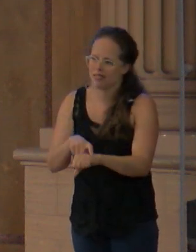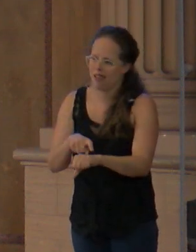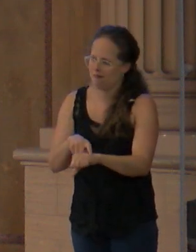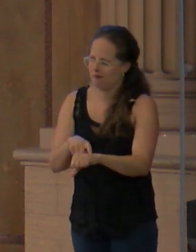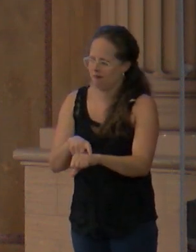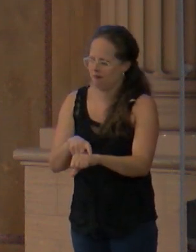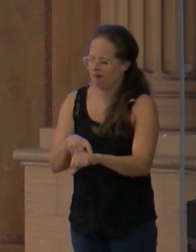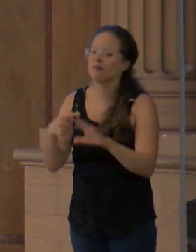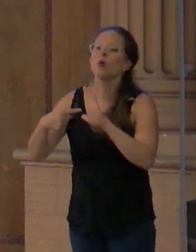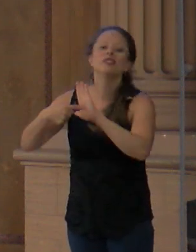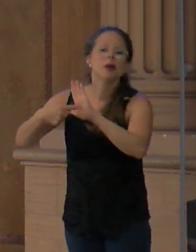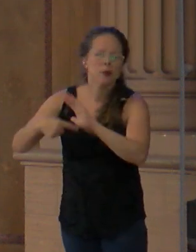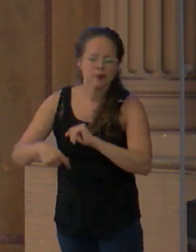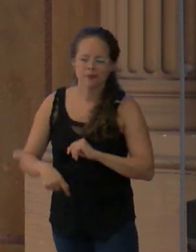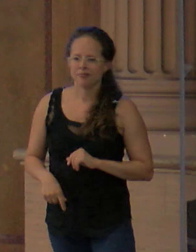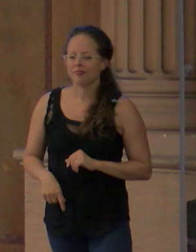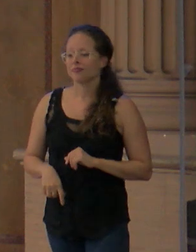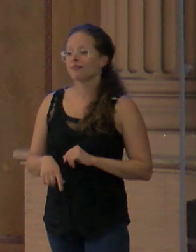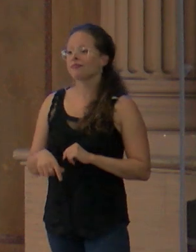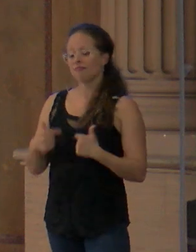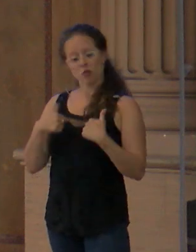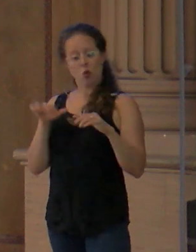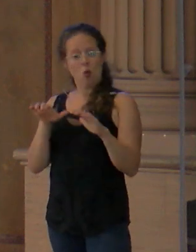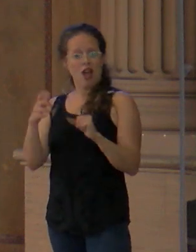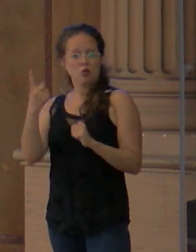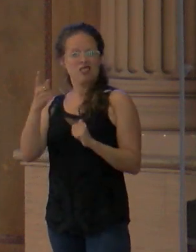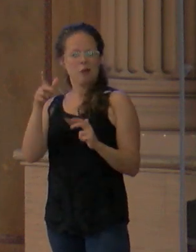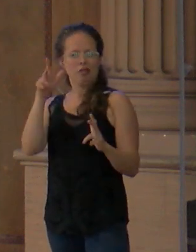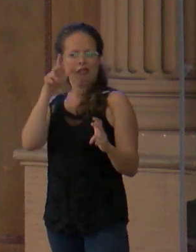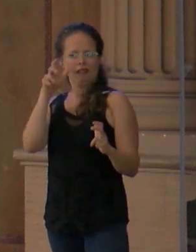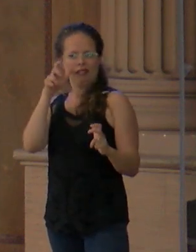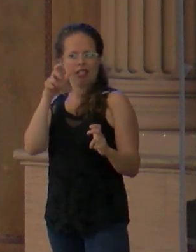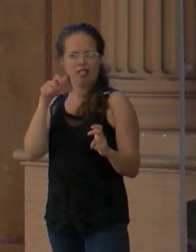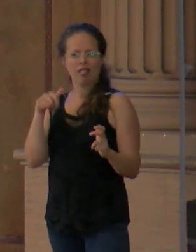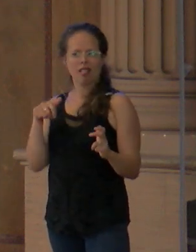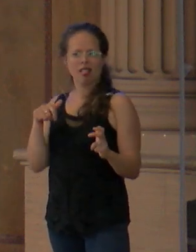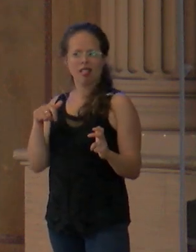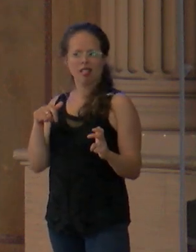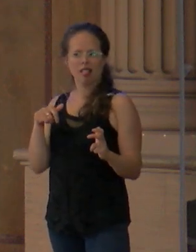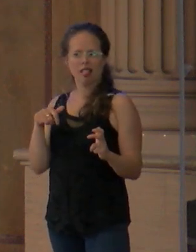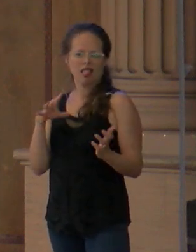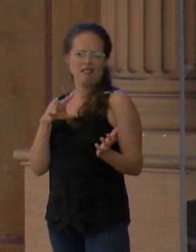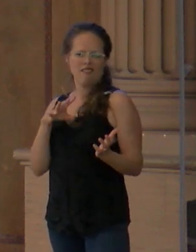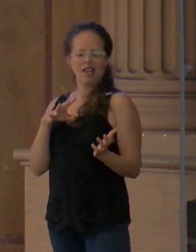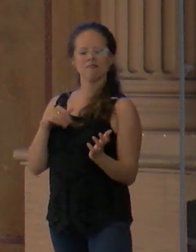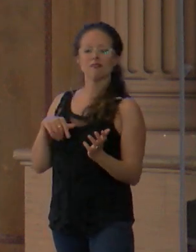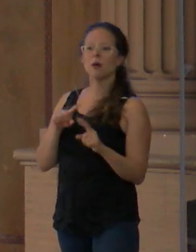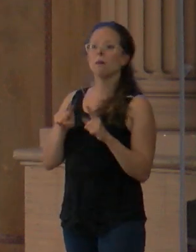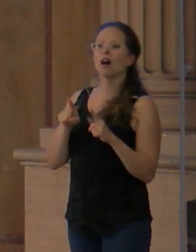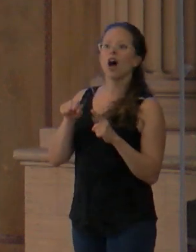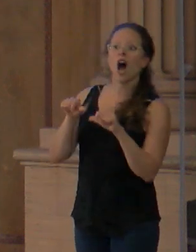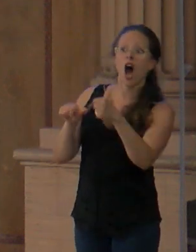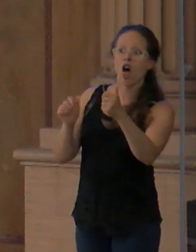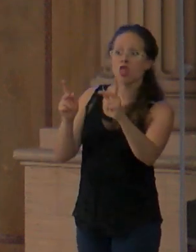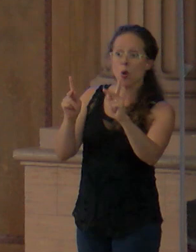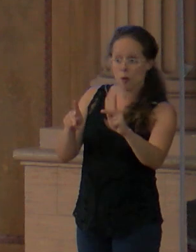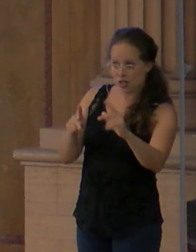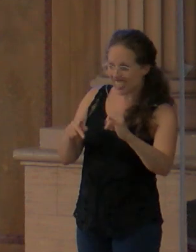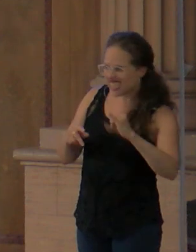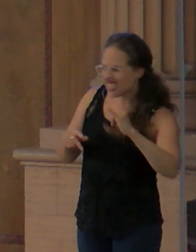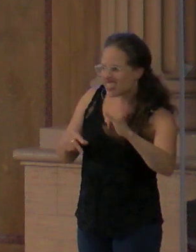So for example, if you do something evil, I measure you, I assess you one way. But if I do the same